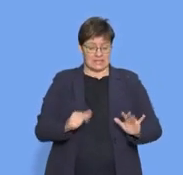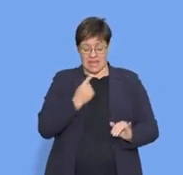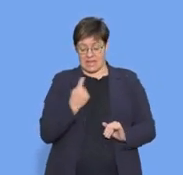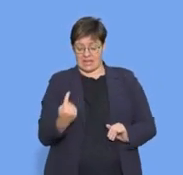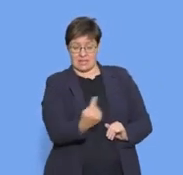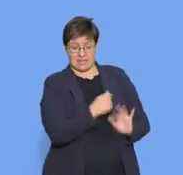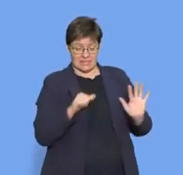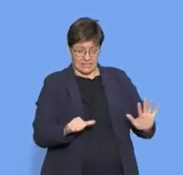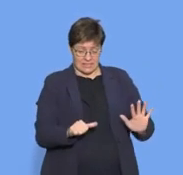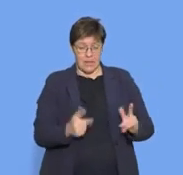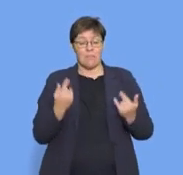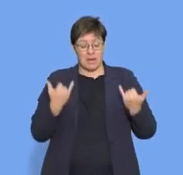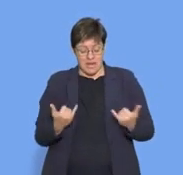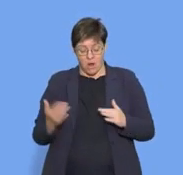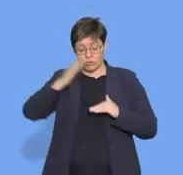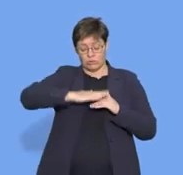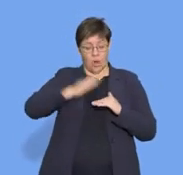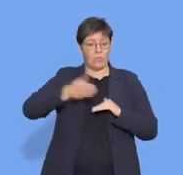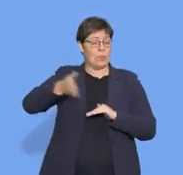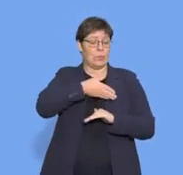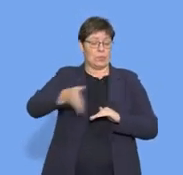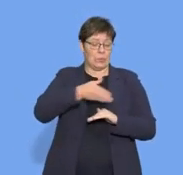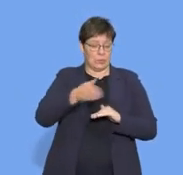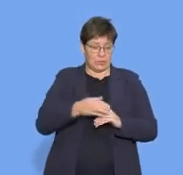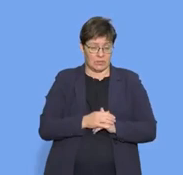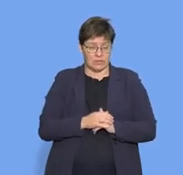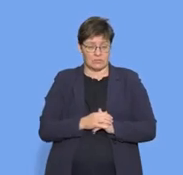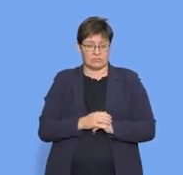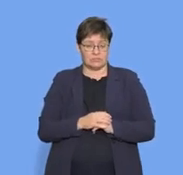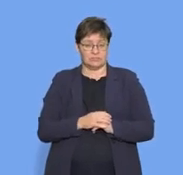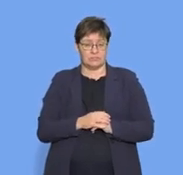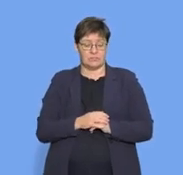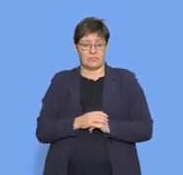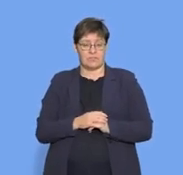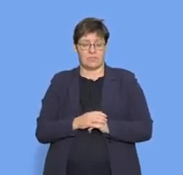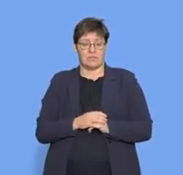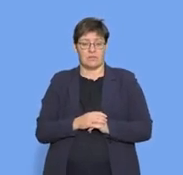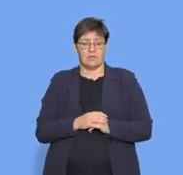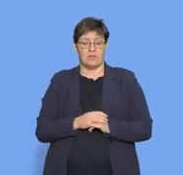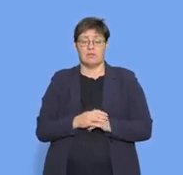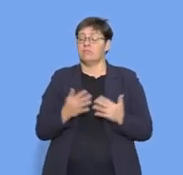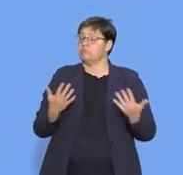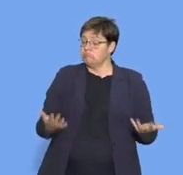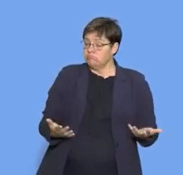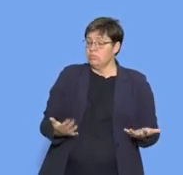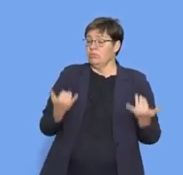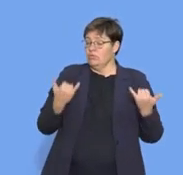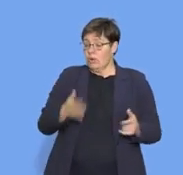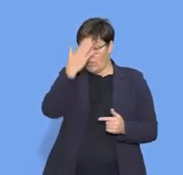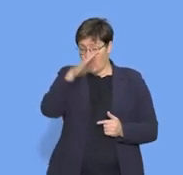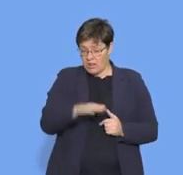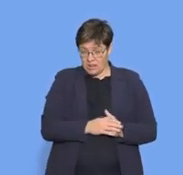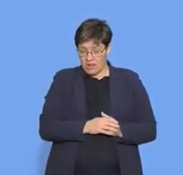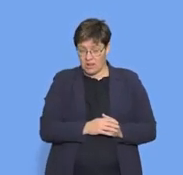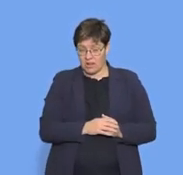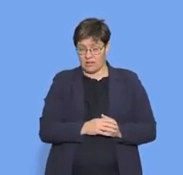the area of each of the 6 squares that comprise the cube. But now I've told you that it's open